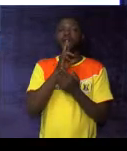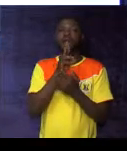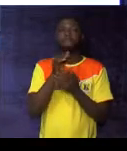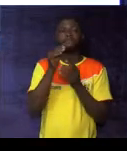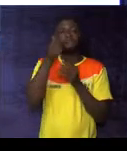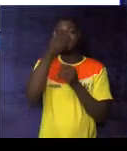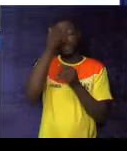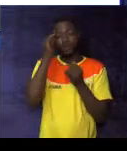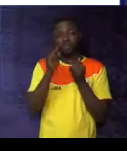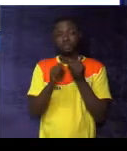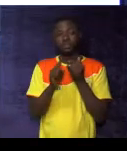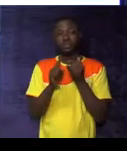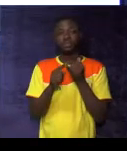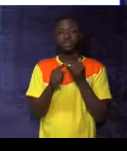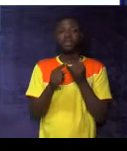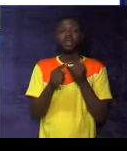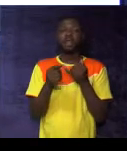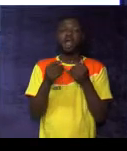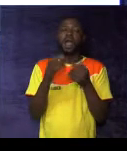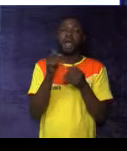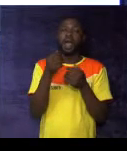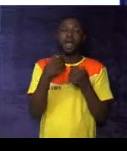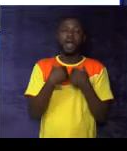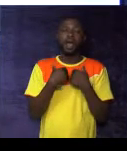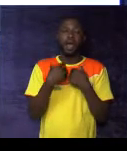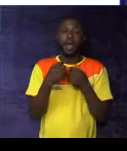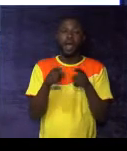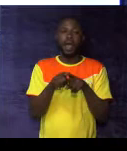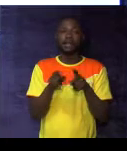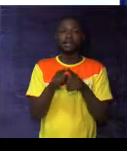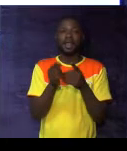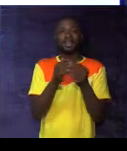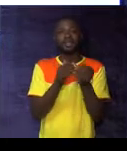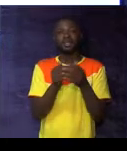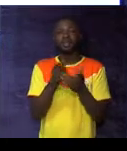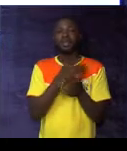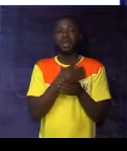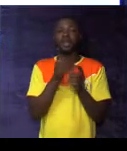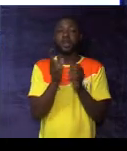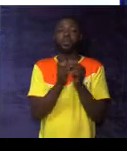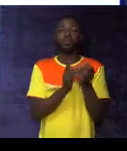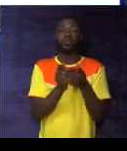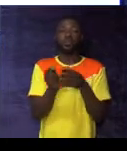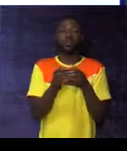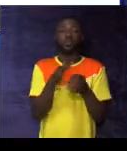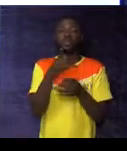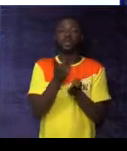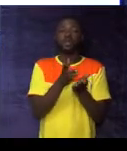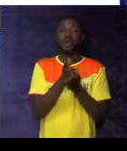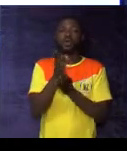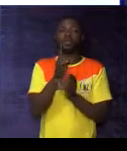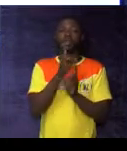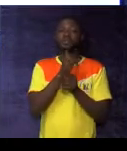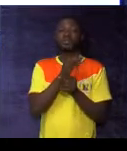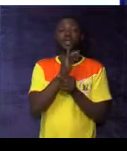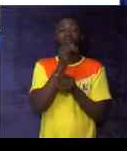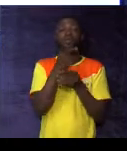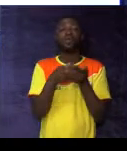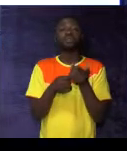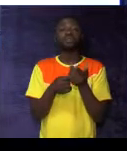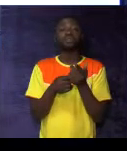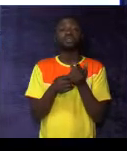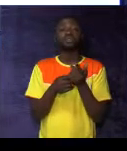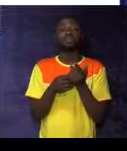are because, as, despite, and though. The correct answer is